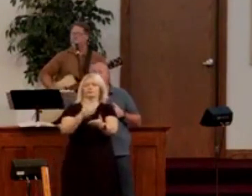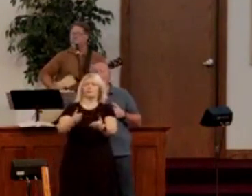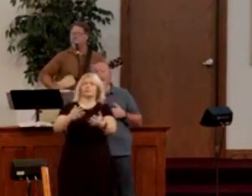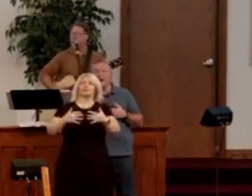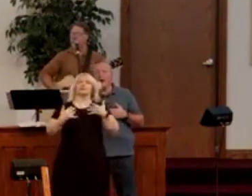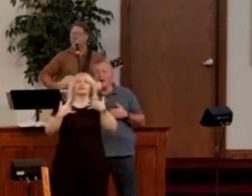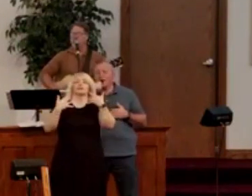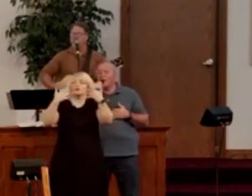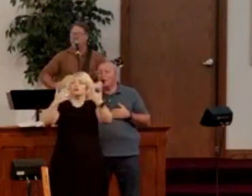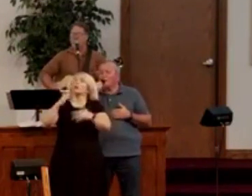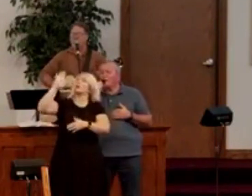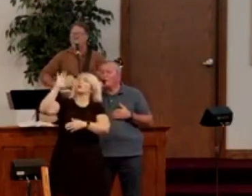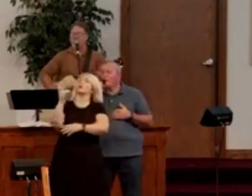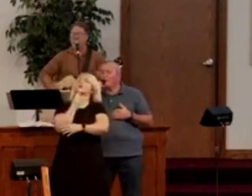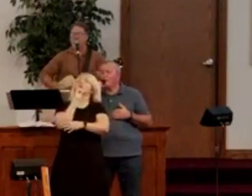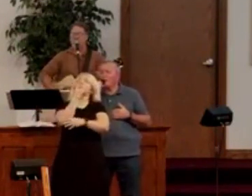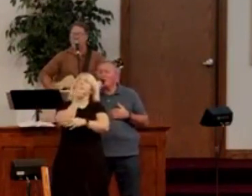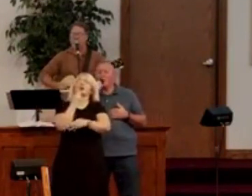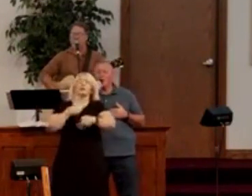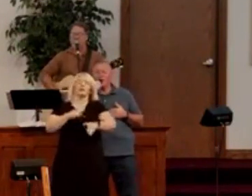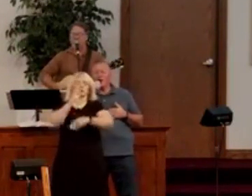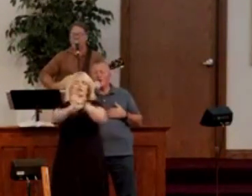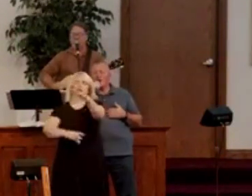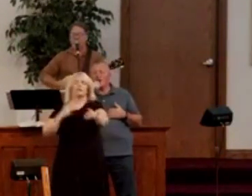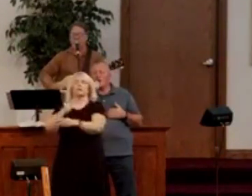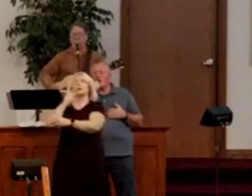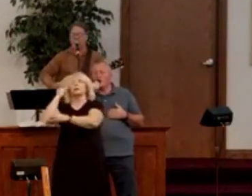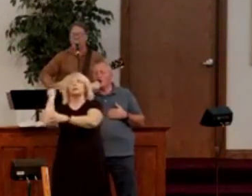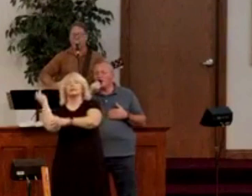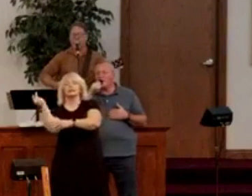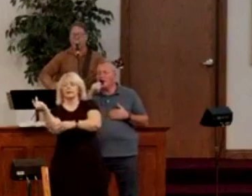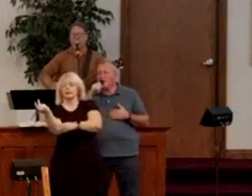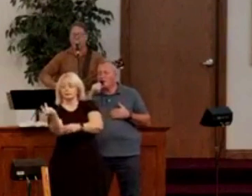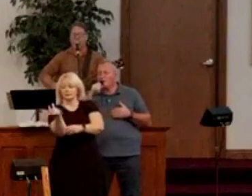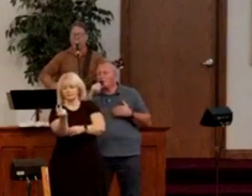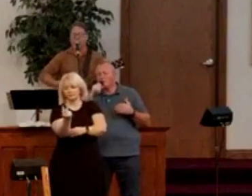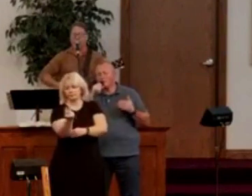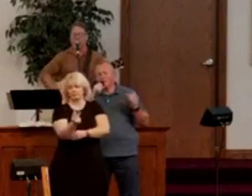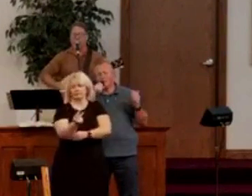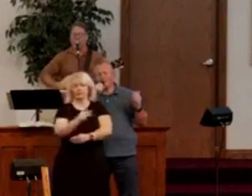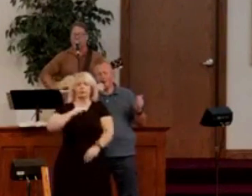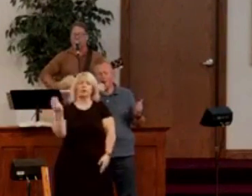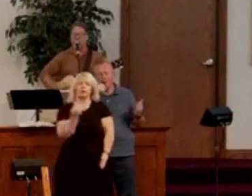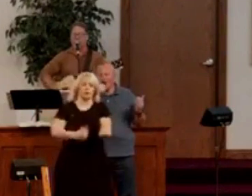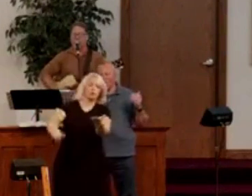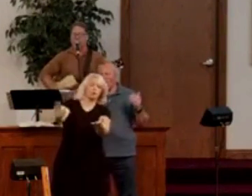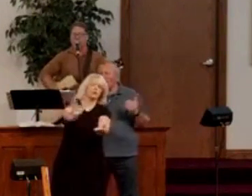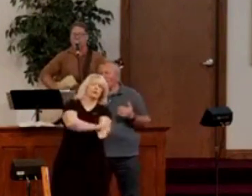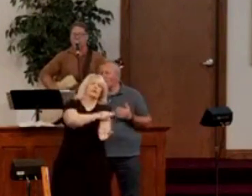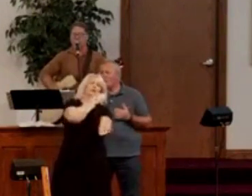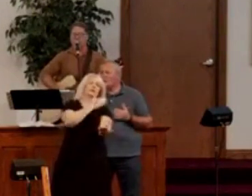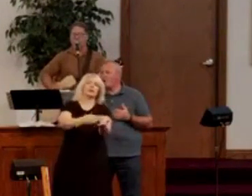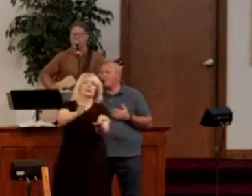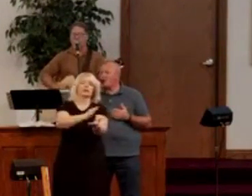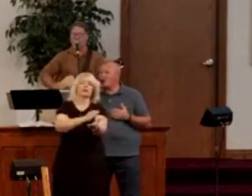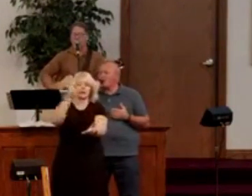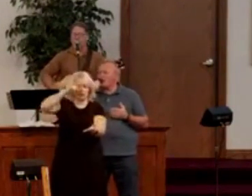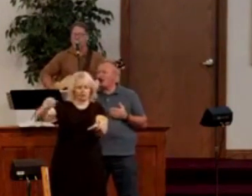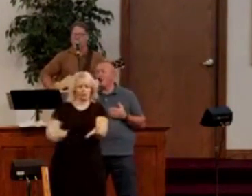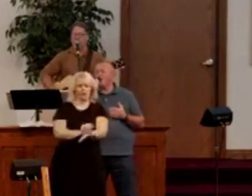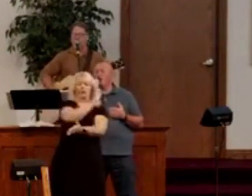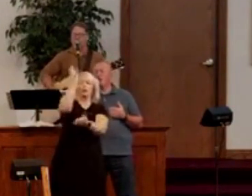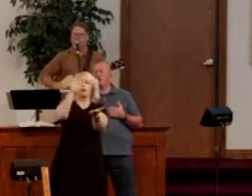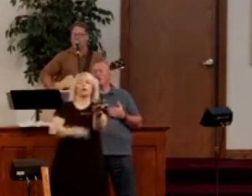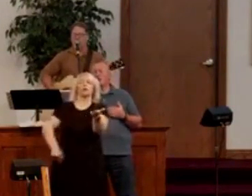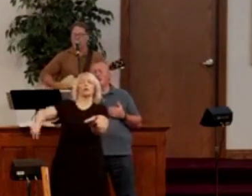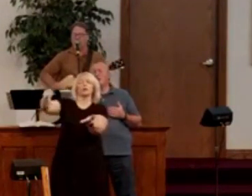Shine your light and let the whole world see. We're singing for the glory